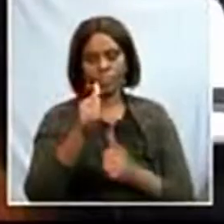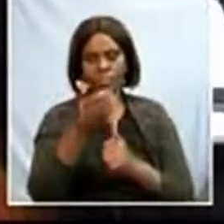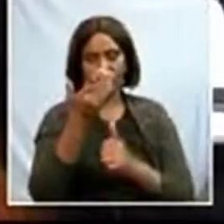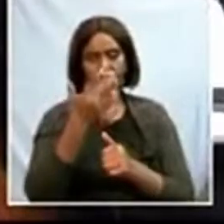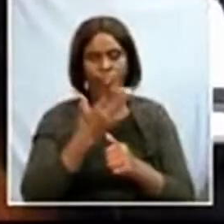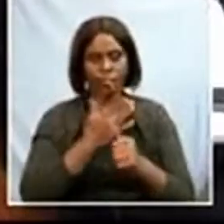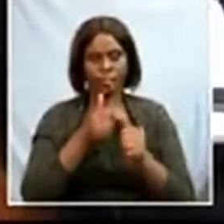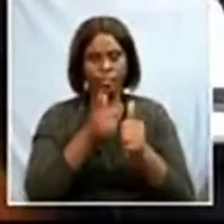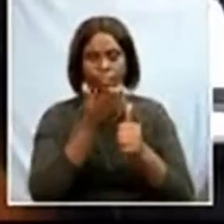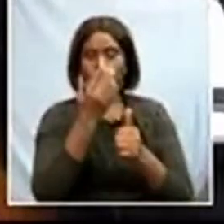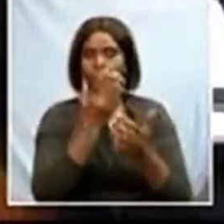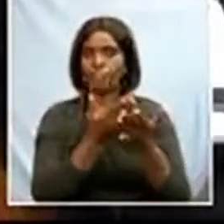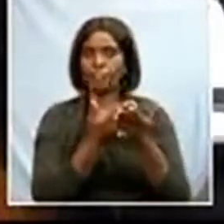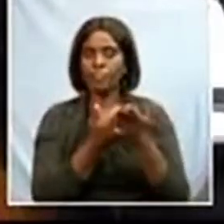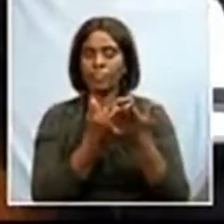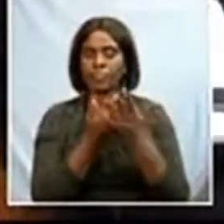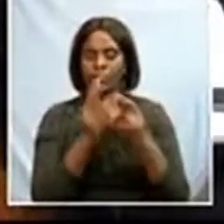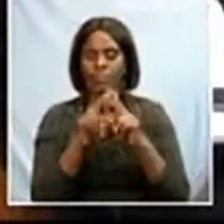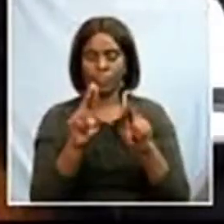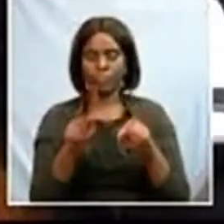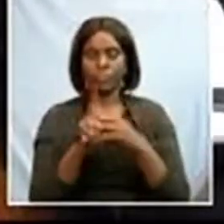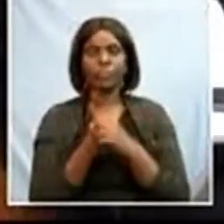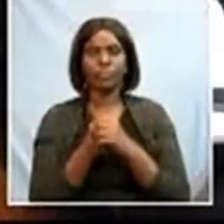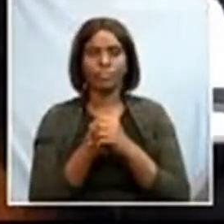My follow-up is,